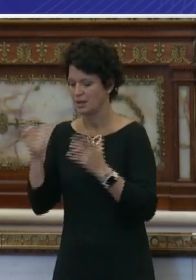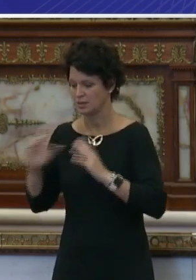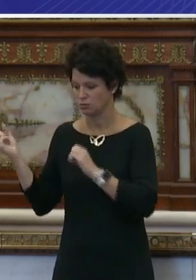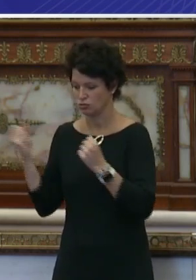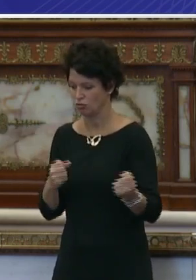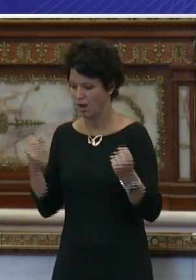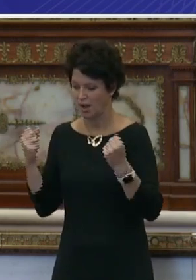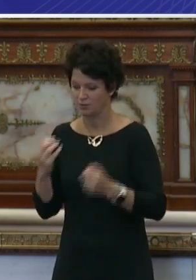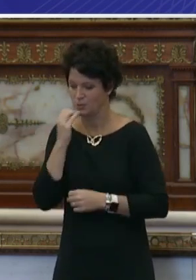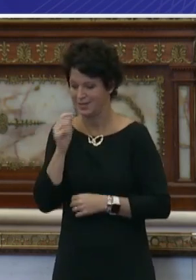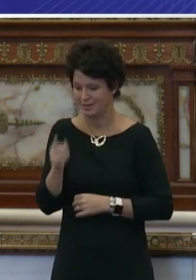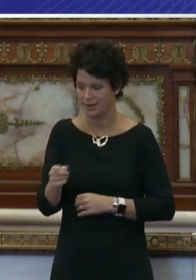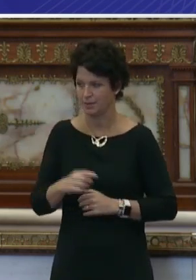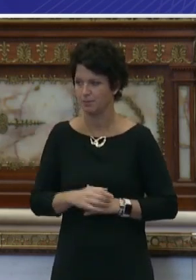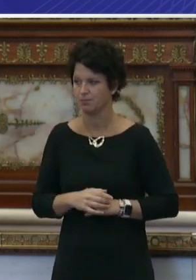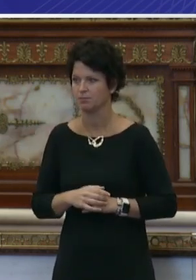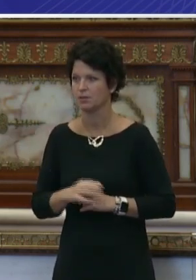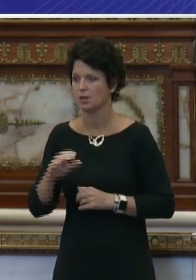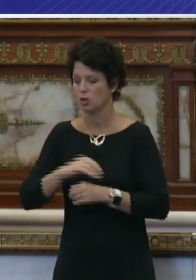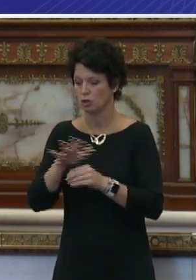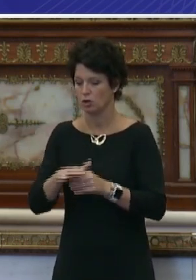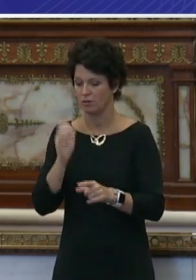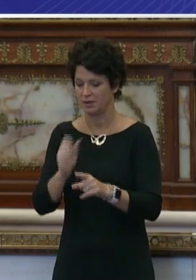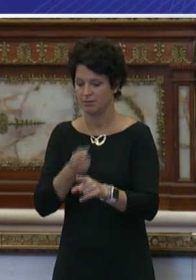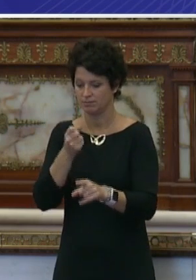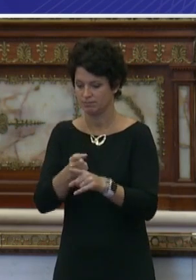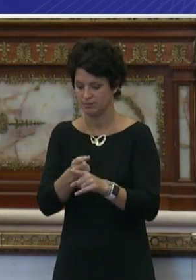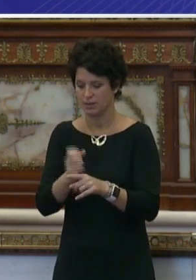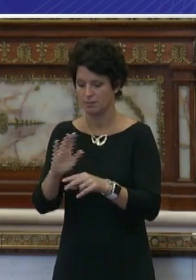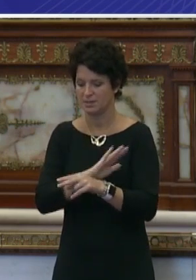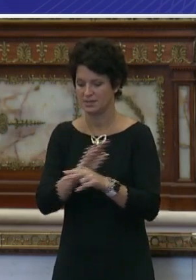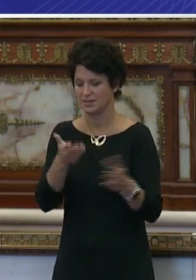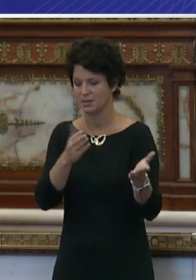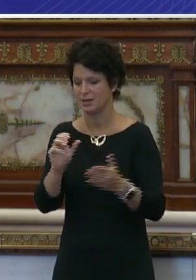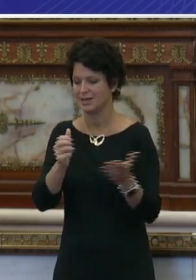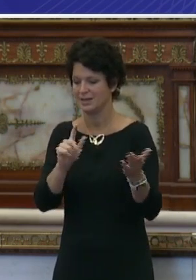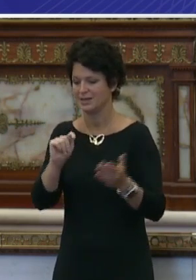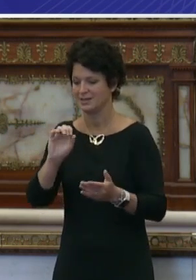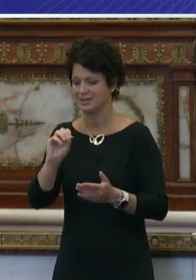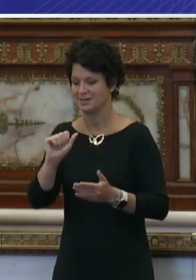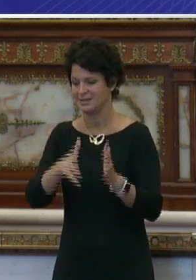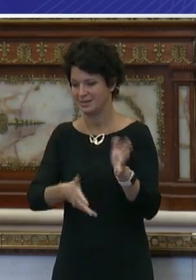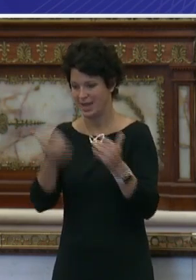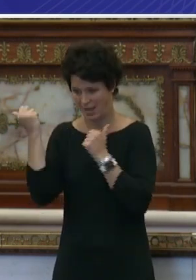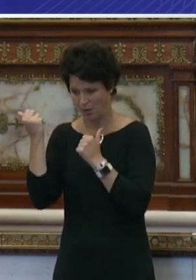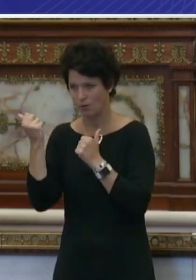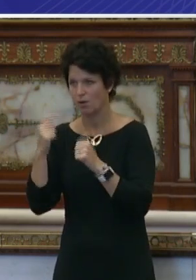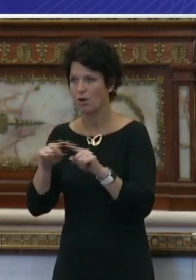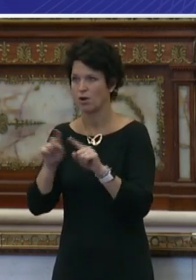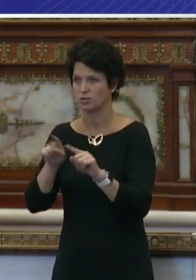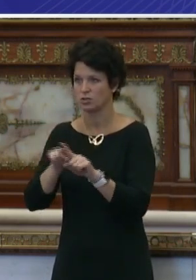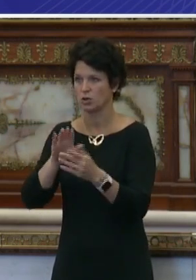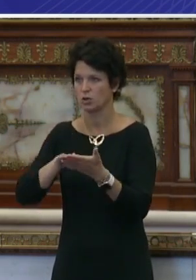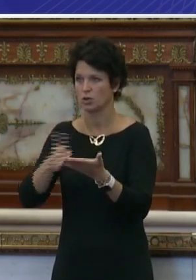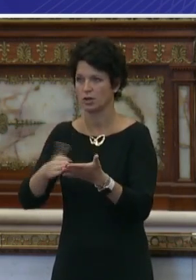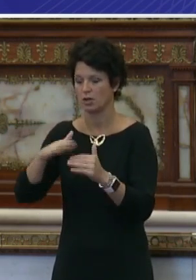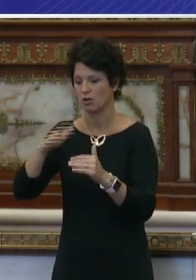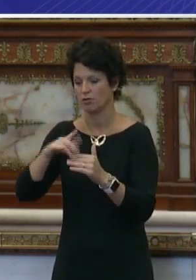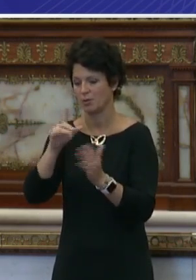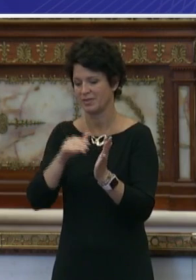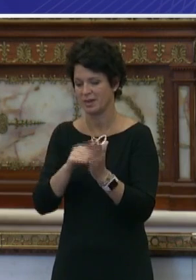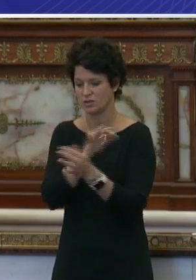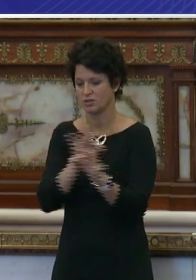town just to eat at the restaurant. Since the COVID crisis, we pivoted our business to doing takeout, and we've also began cooking over 1,000 free